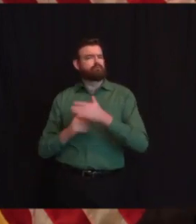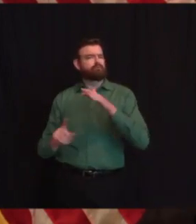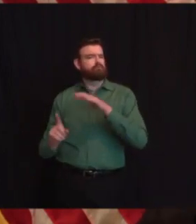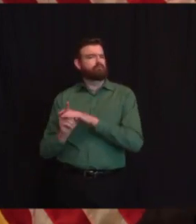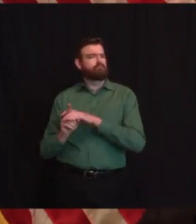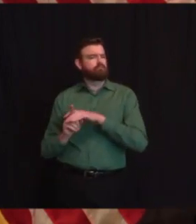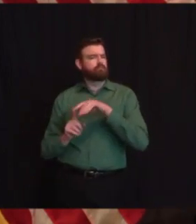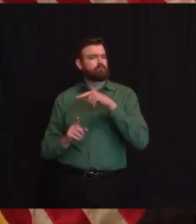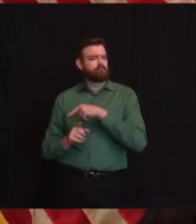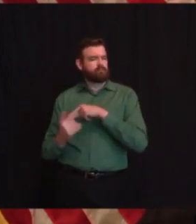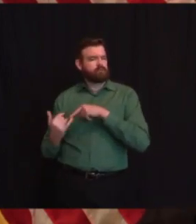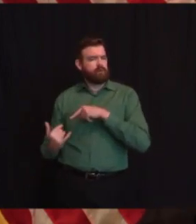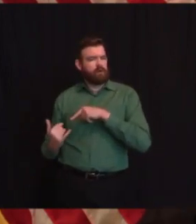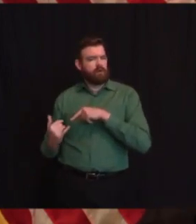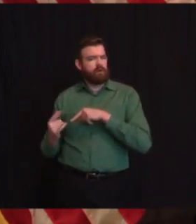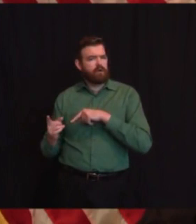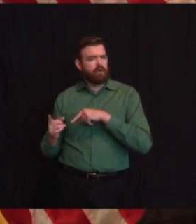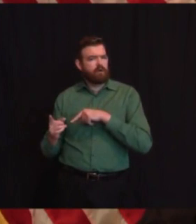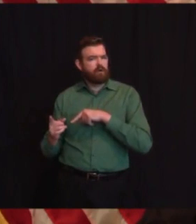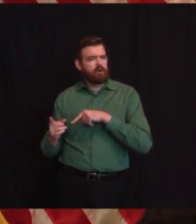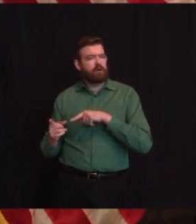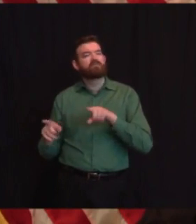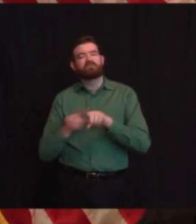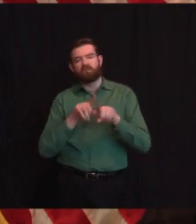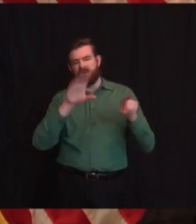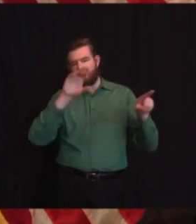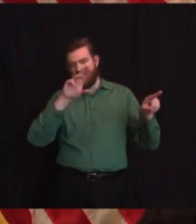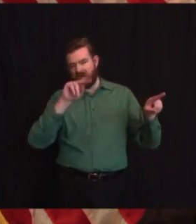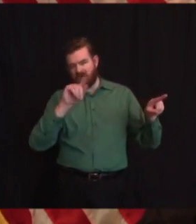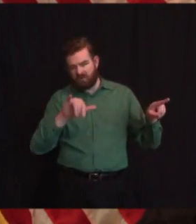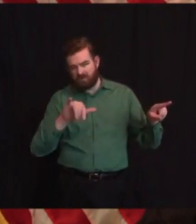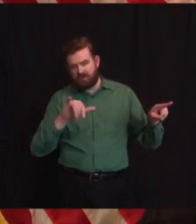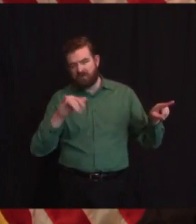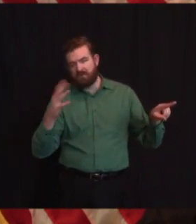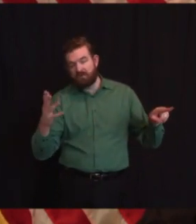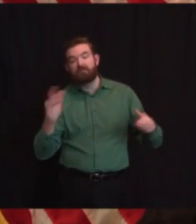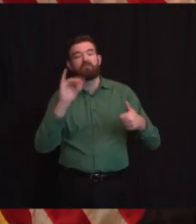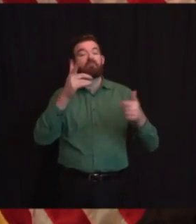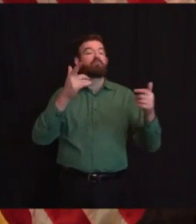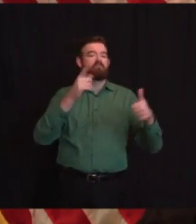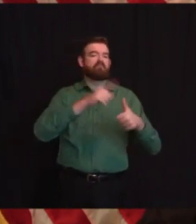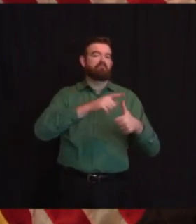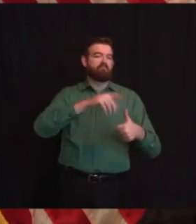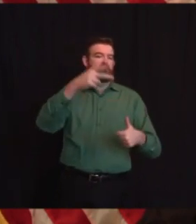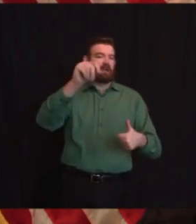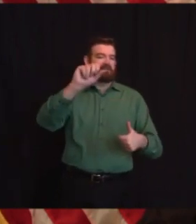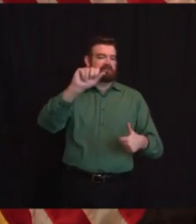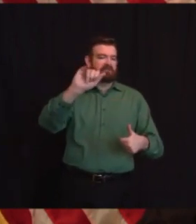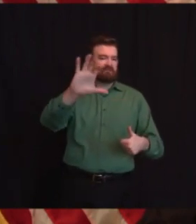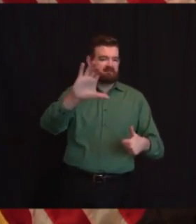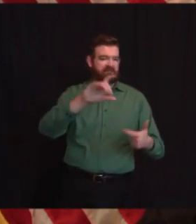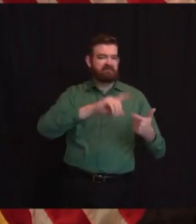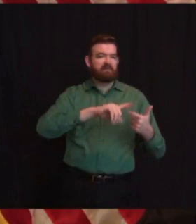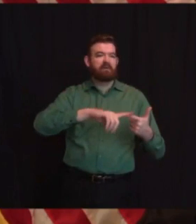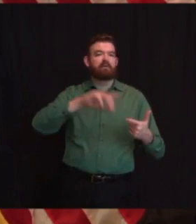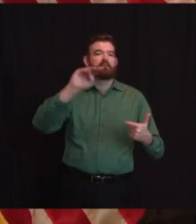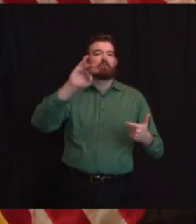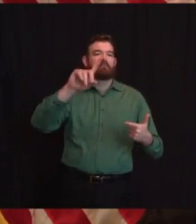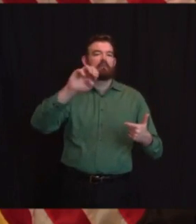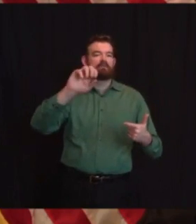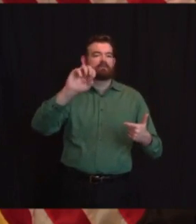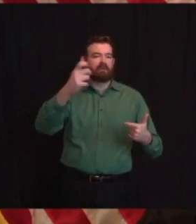generally in the same category, but in terms of order, Passaic followed by Middlesex,